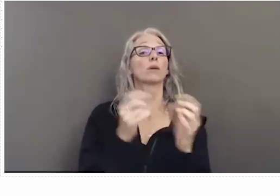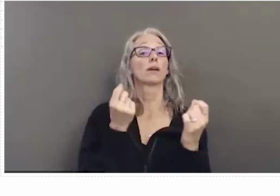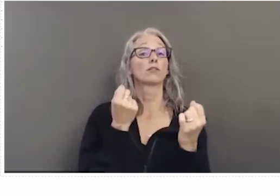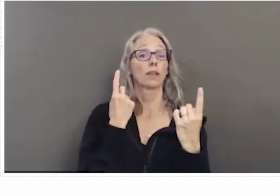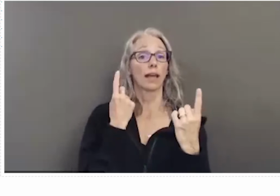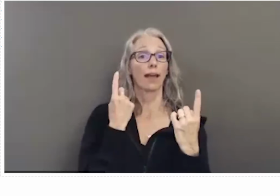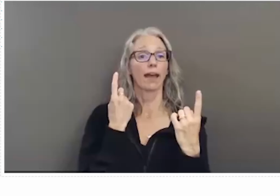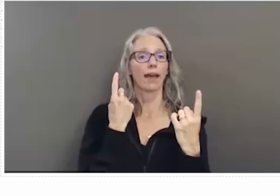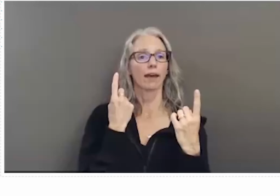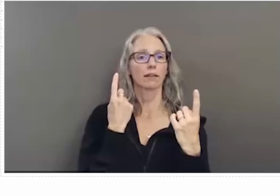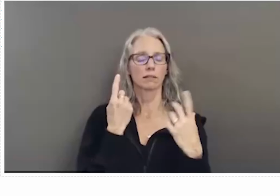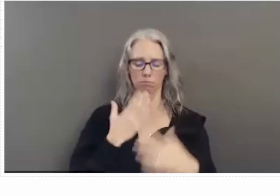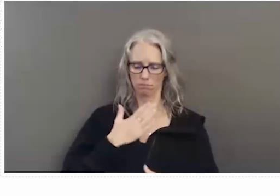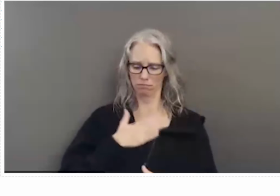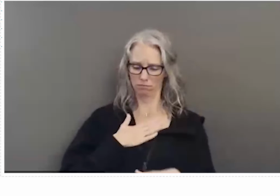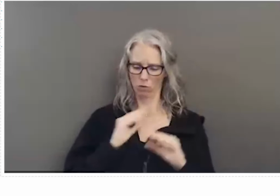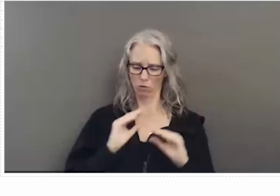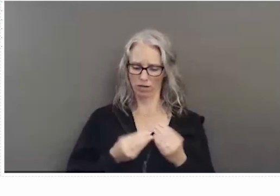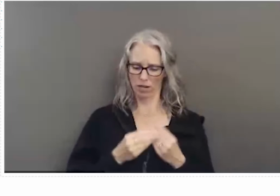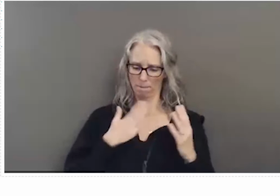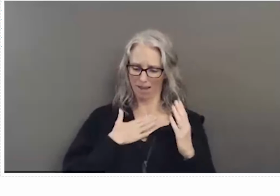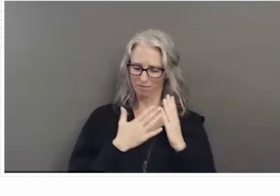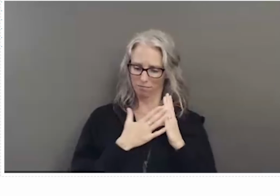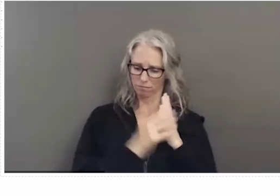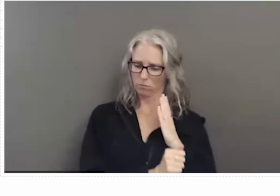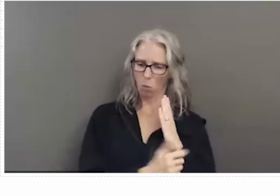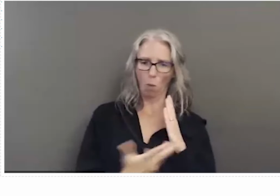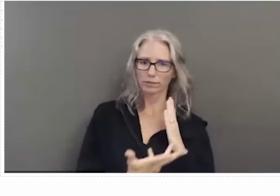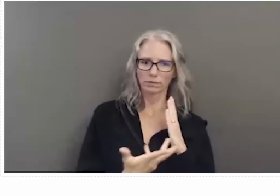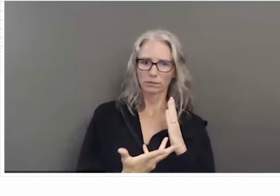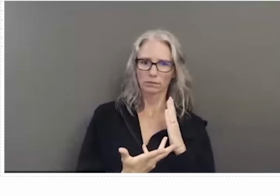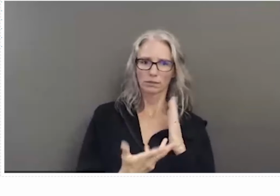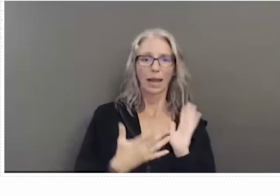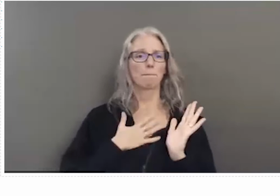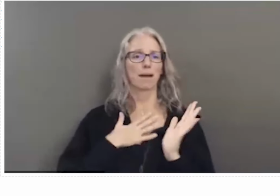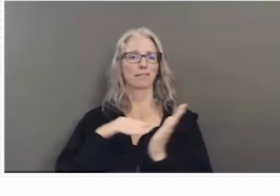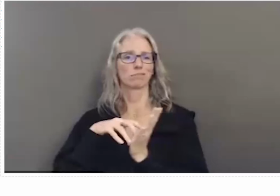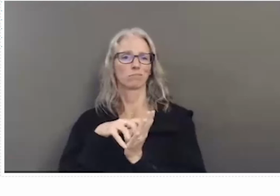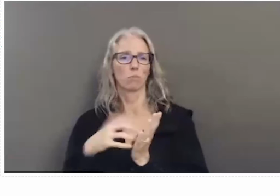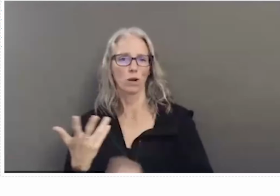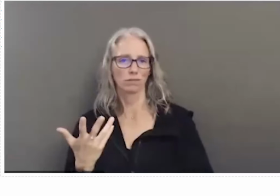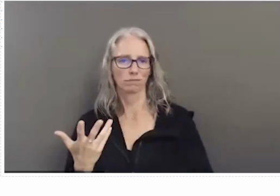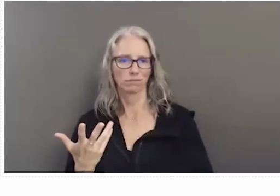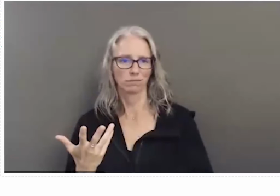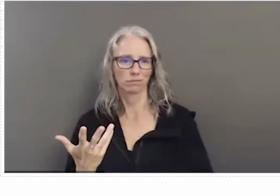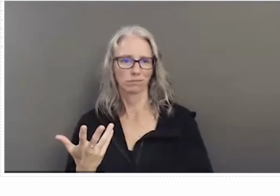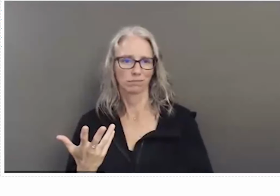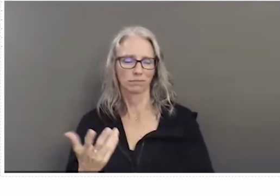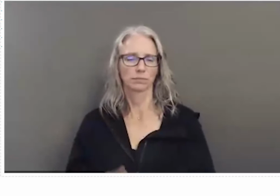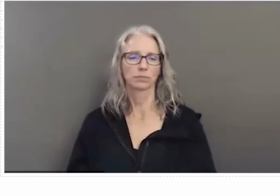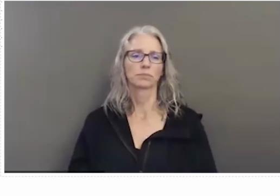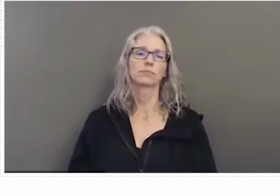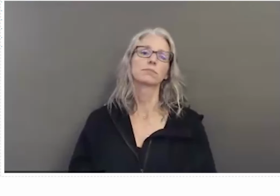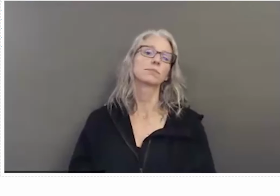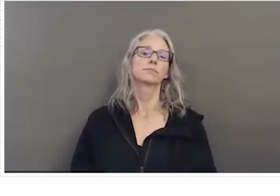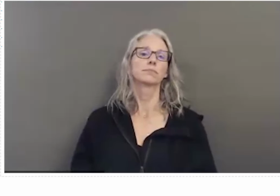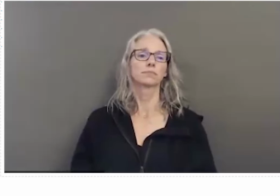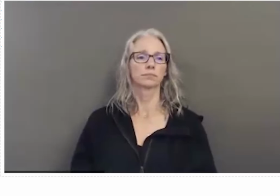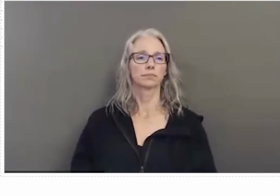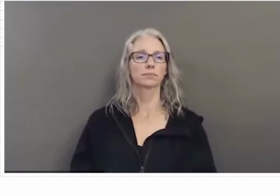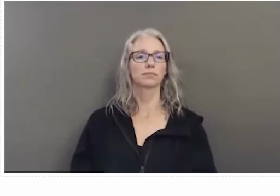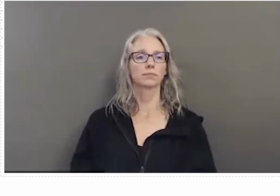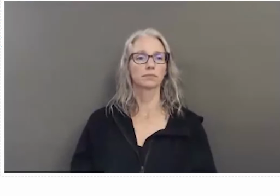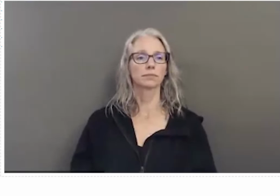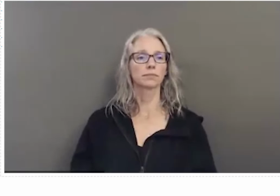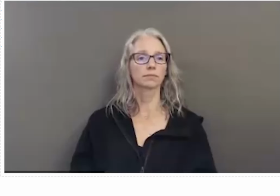an organization are good at and maybe not good at. And I think the most sponsor will solely appreciate the fact that at one point, if you would say, I